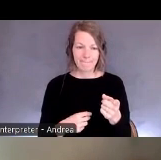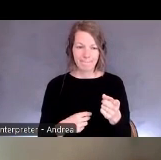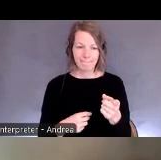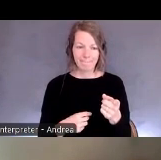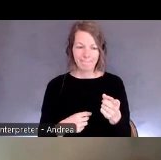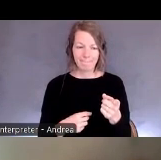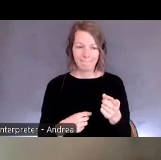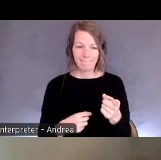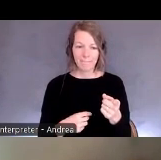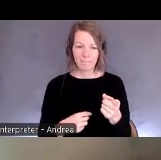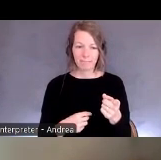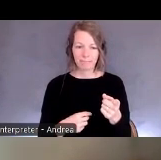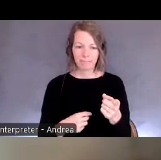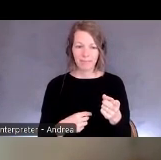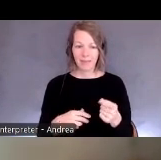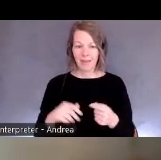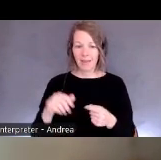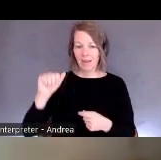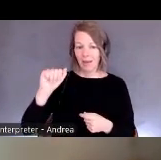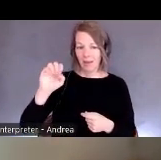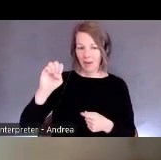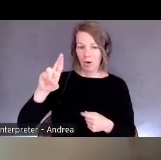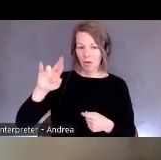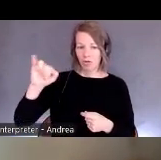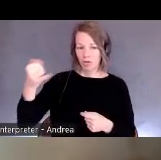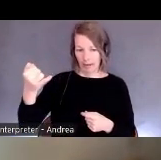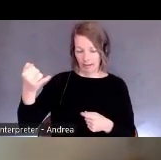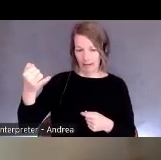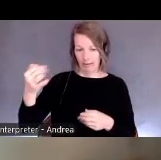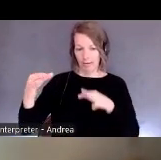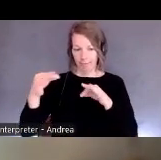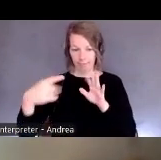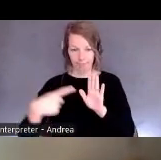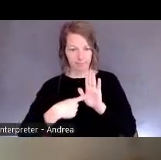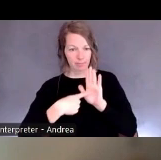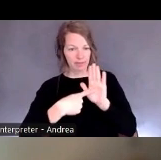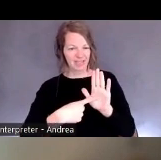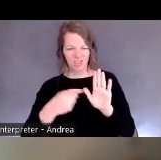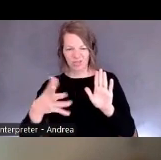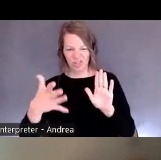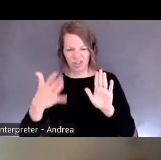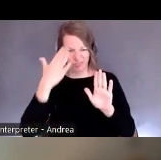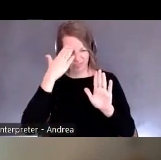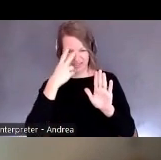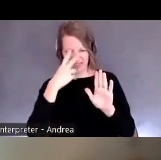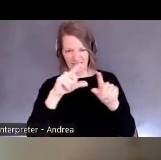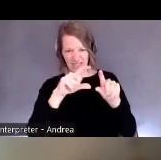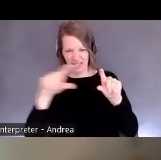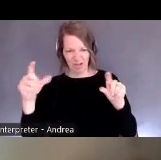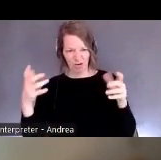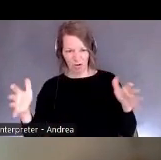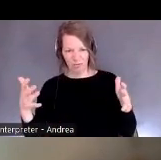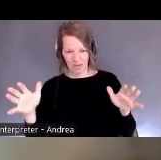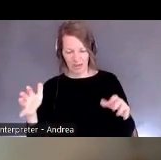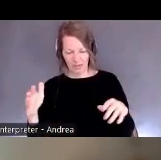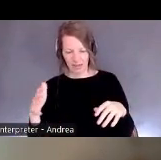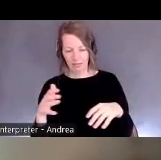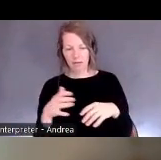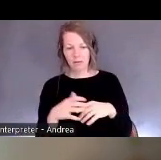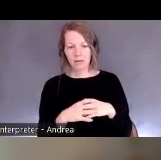the way how AERJ presents itself, you have seen this bit of text already 2 times